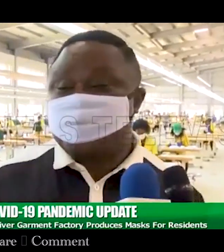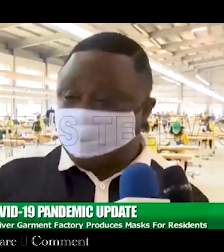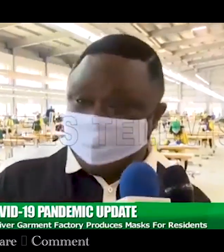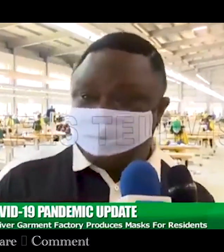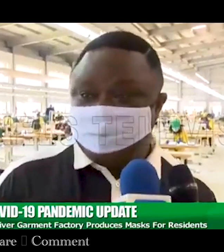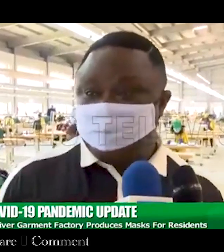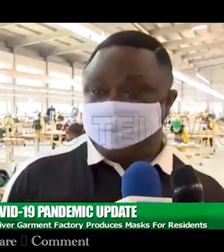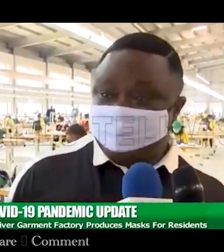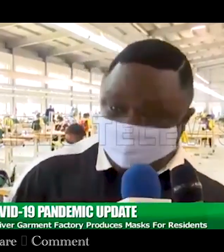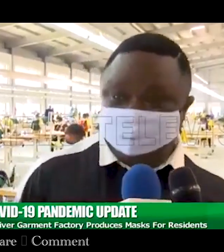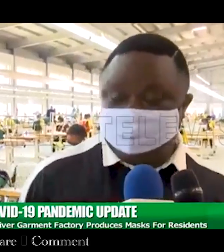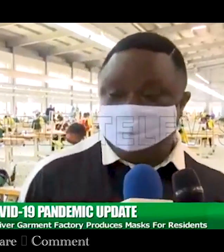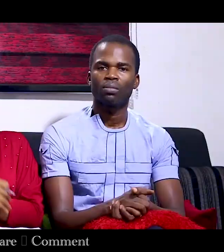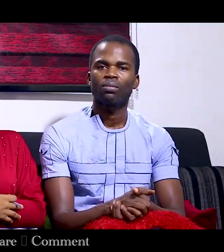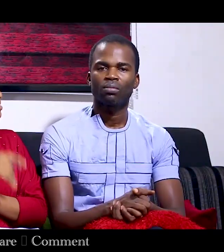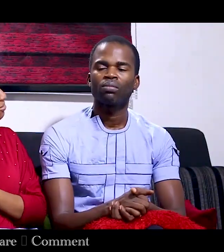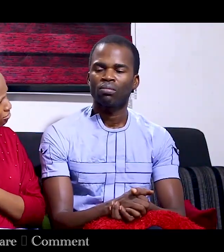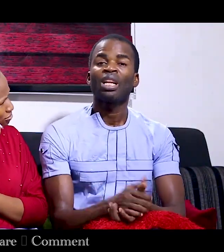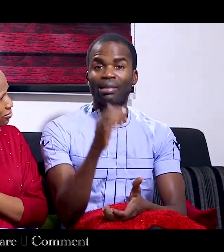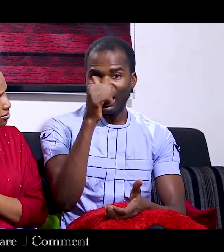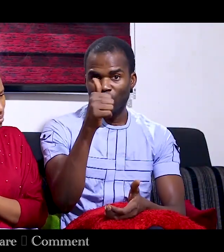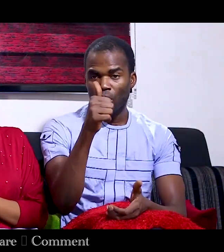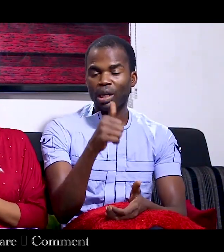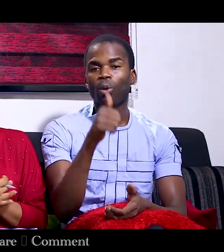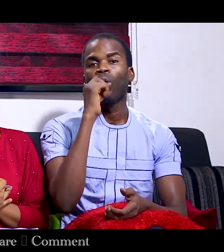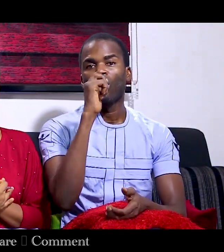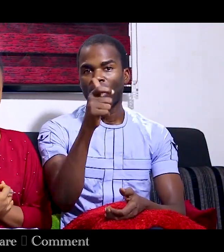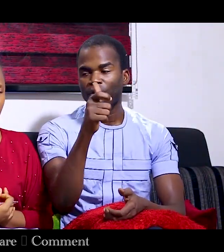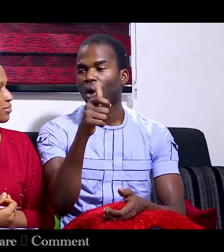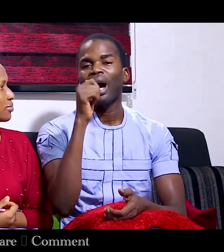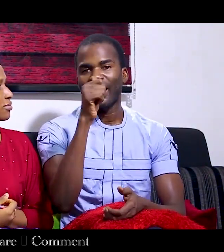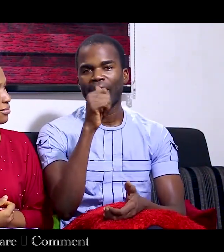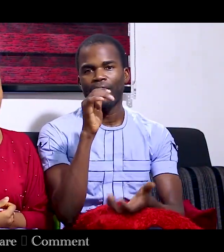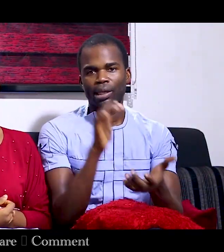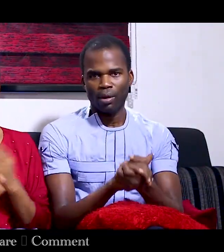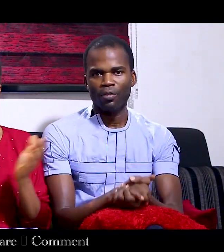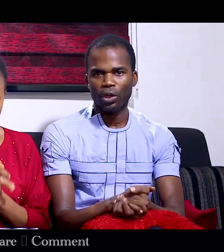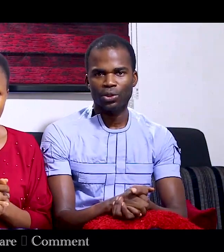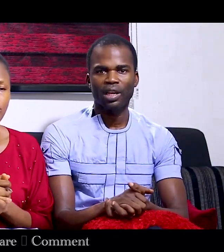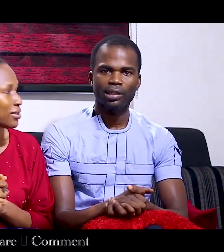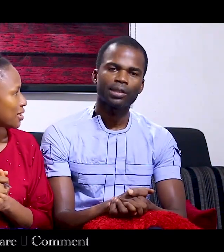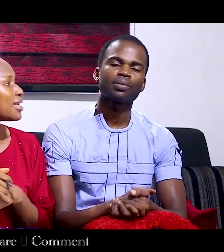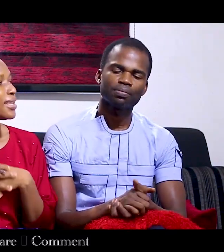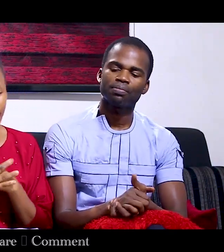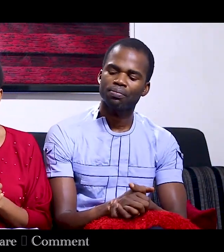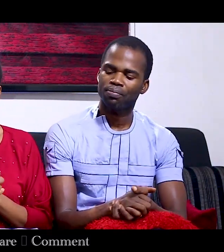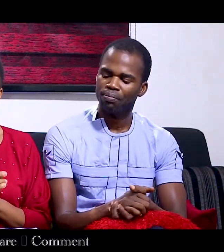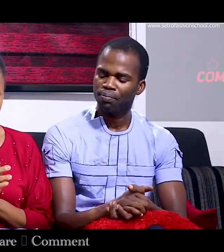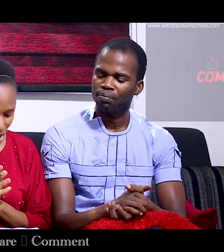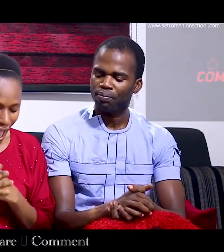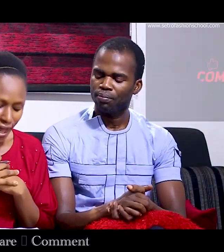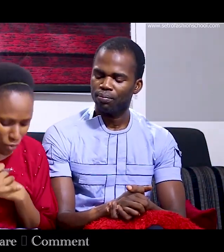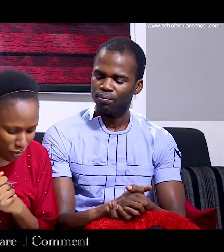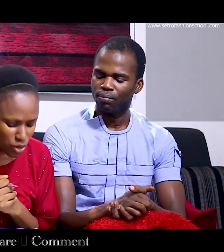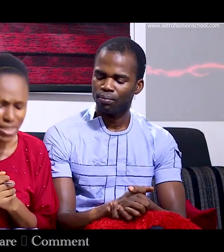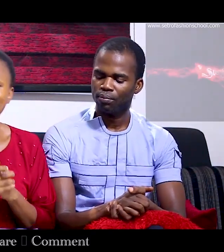order to supply to the public. Yes. That is laudable, Governor Ayade of Cross River State. Thank you so very